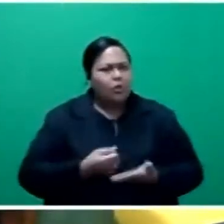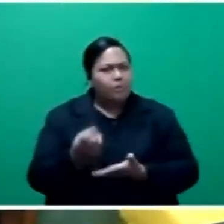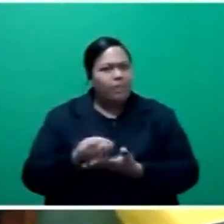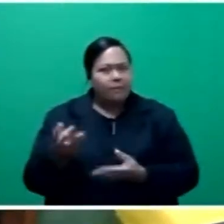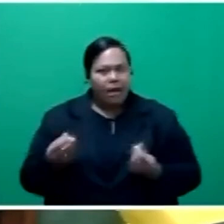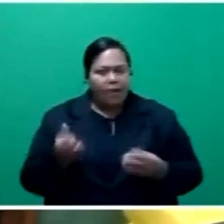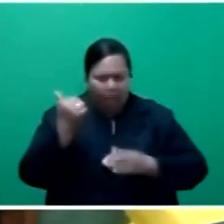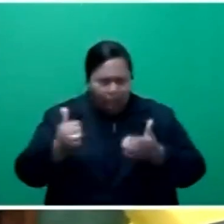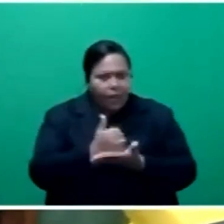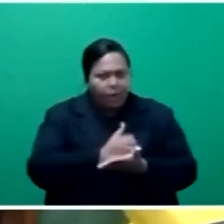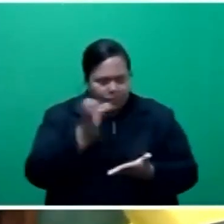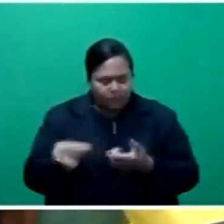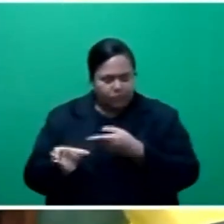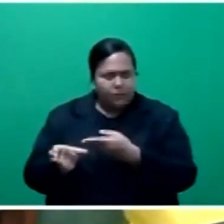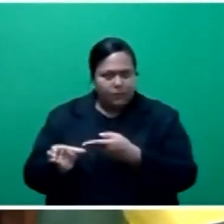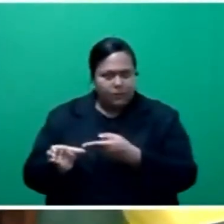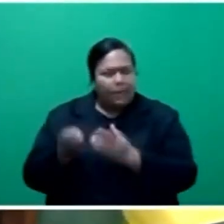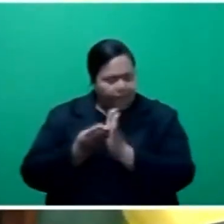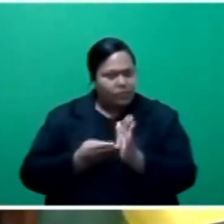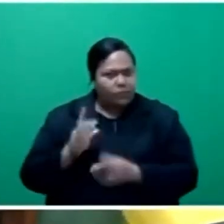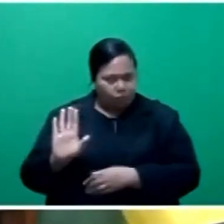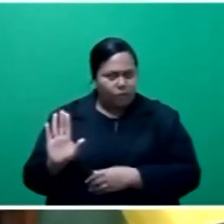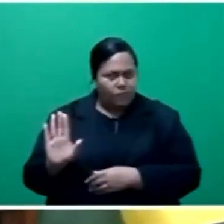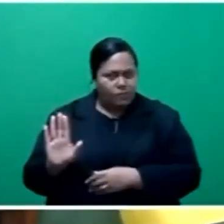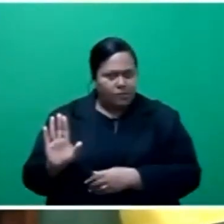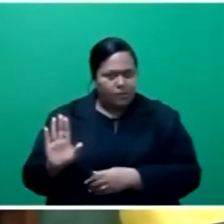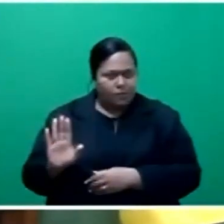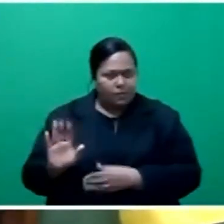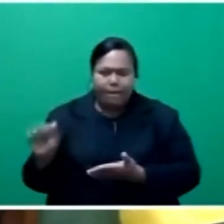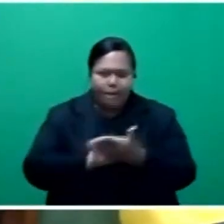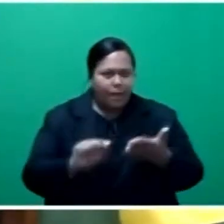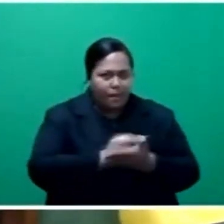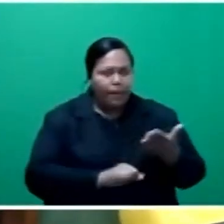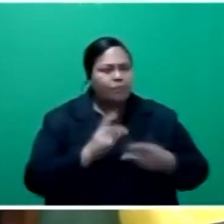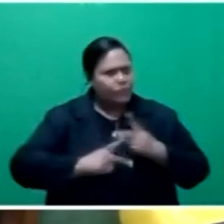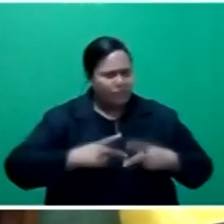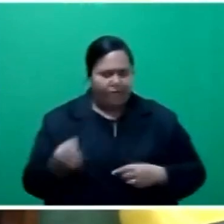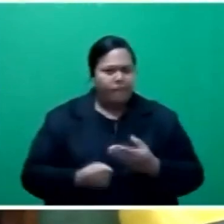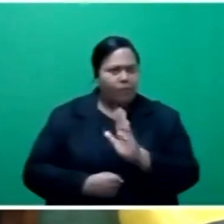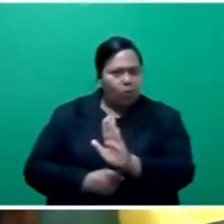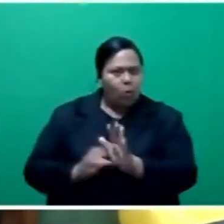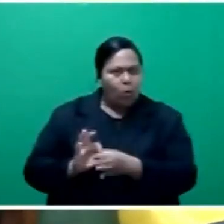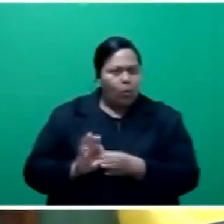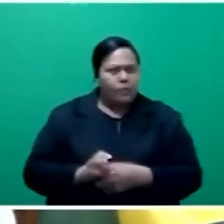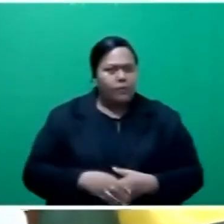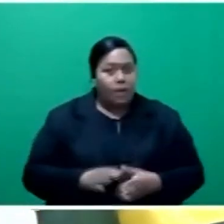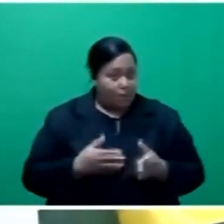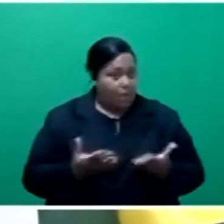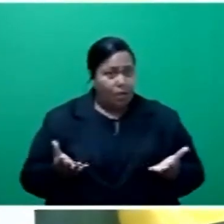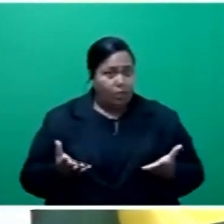budget and they go off and they do their own thing. They have their own procurement procedures. They have now also, Mr. Speaker, sir, they've moved away